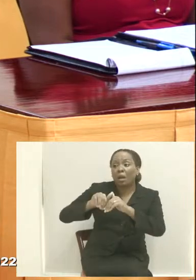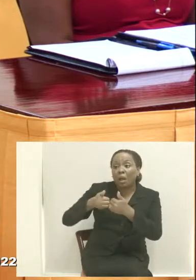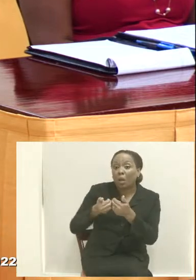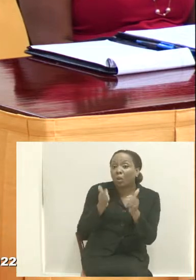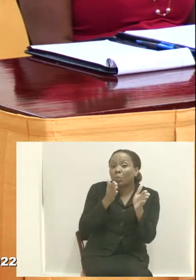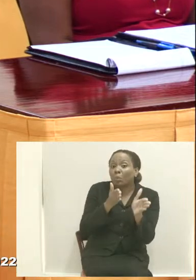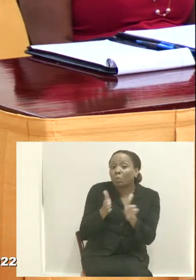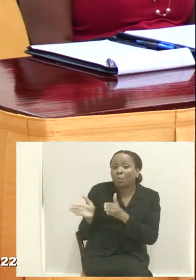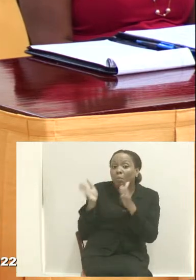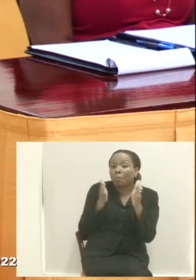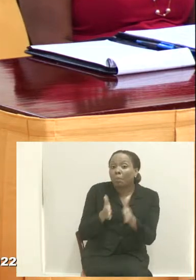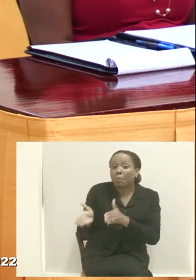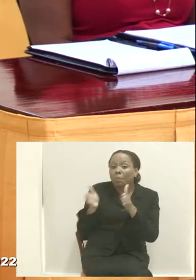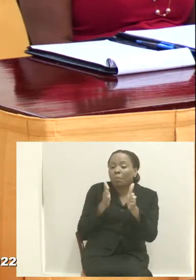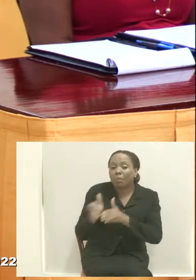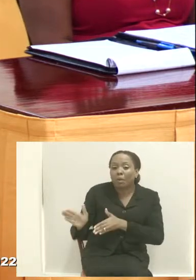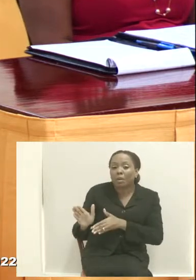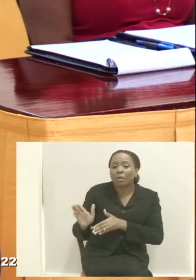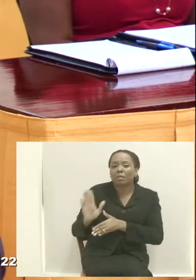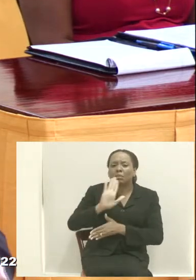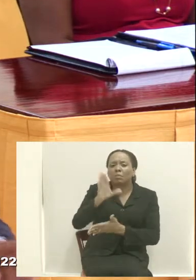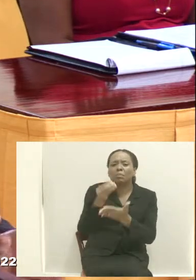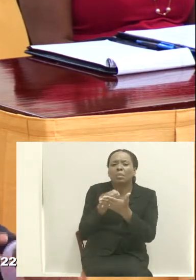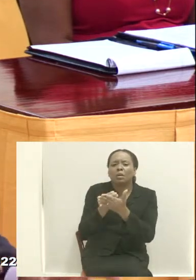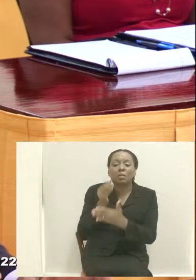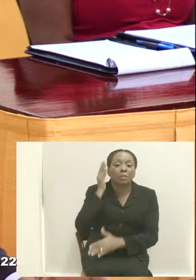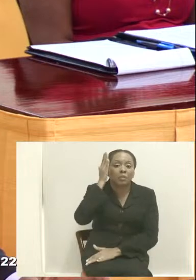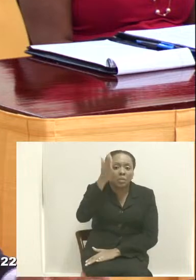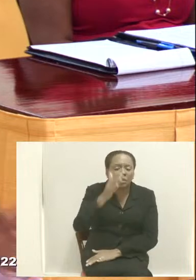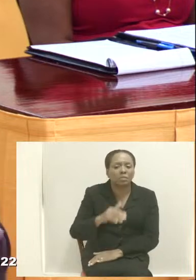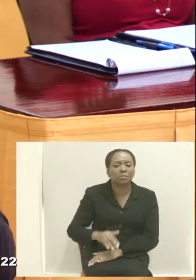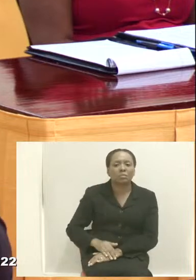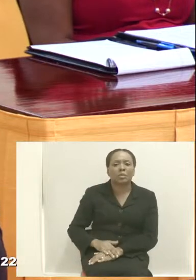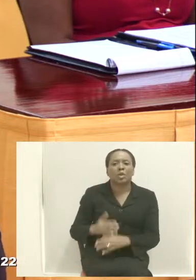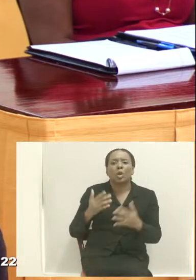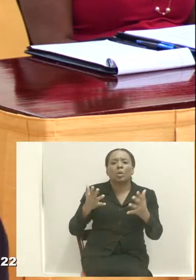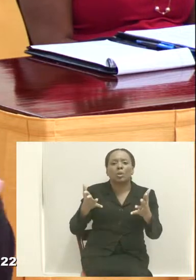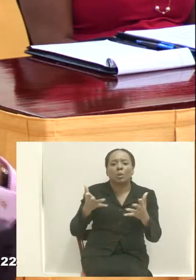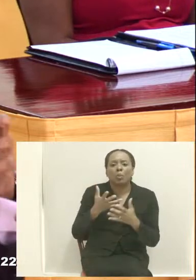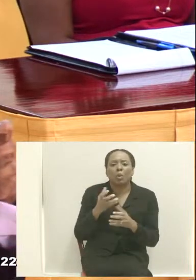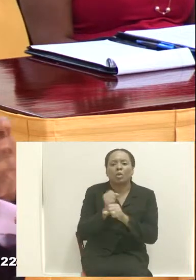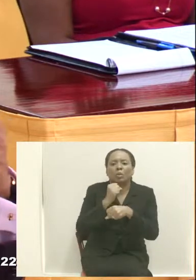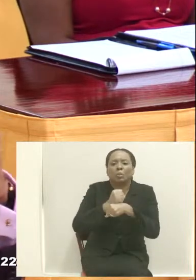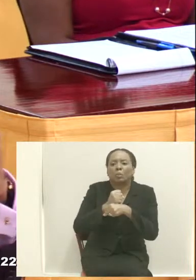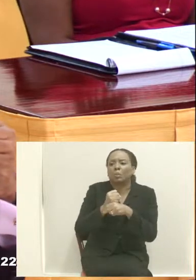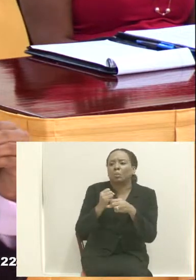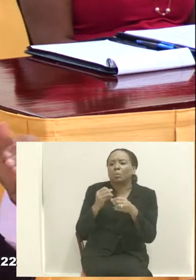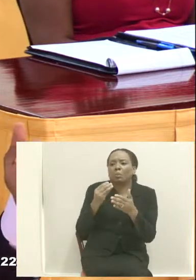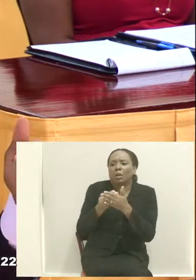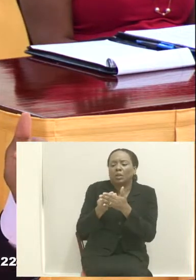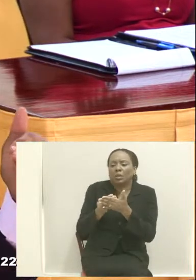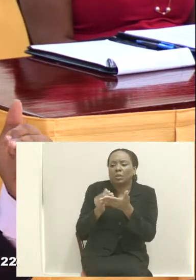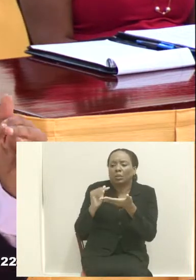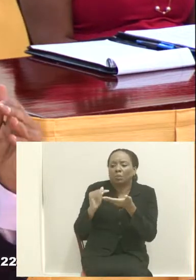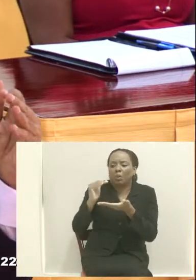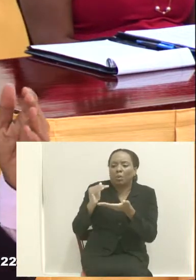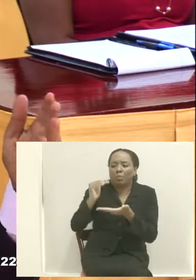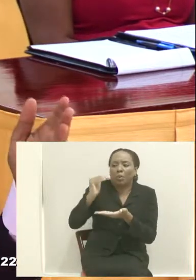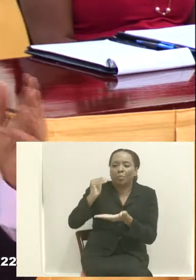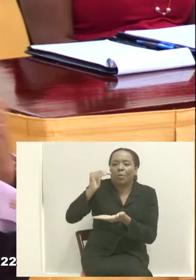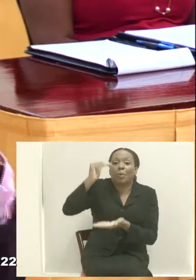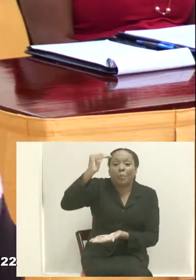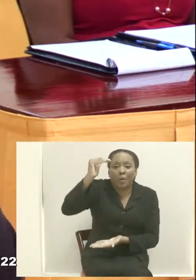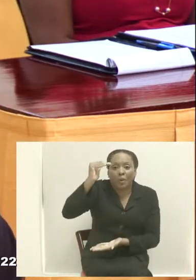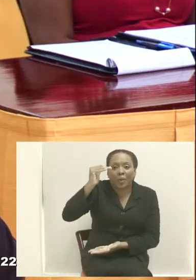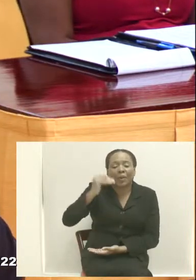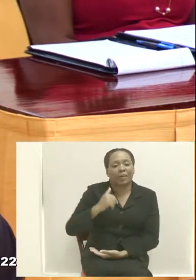to make more money? And if you look around, there are some youngsters. I saw a thing on